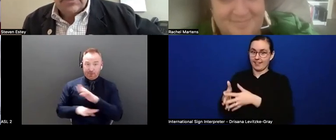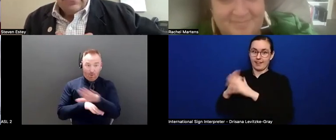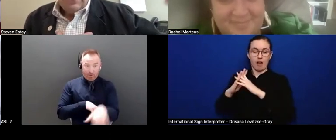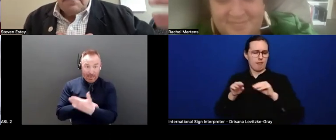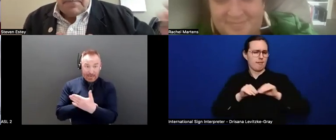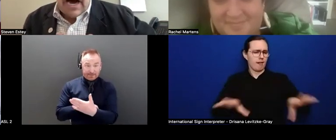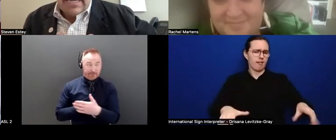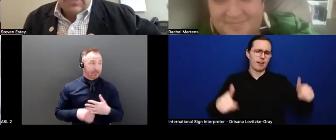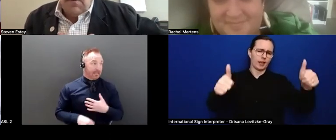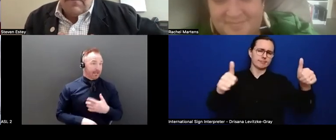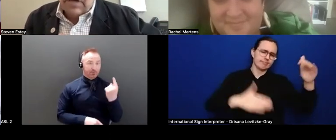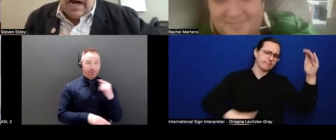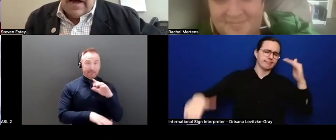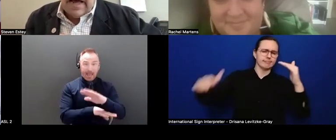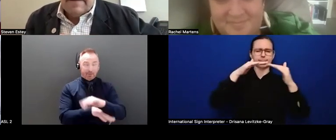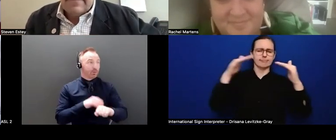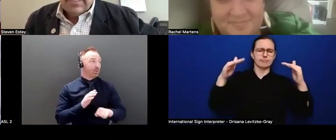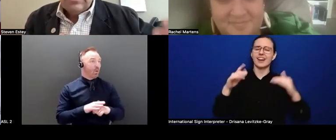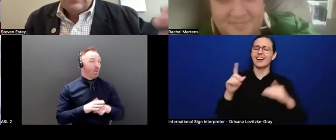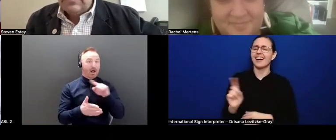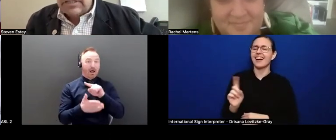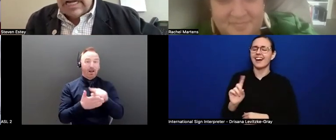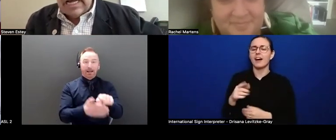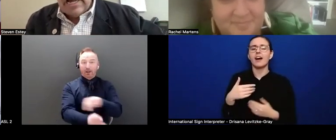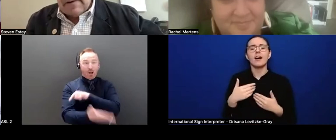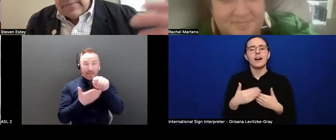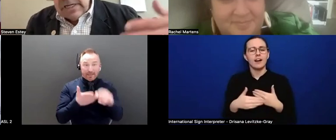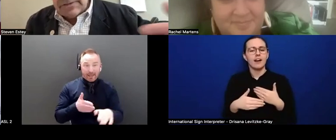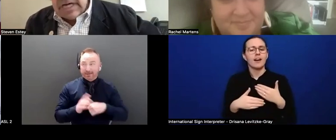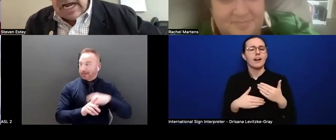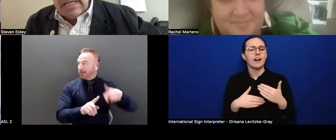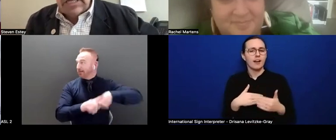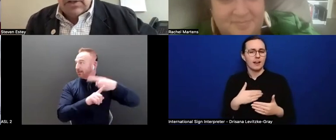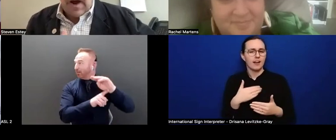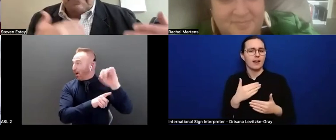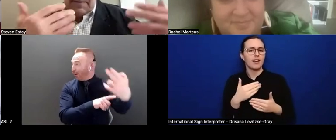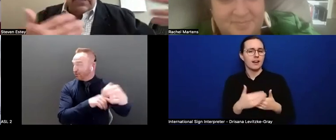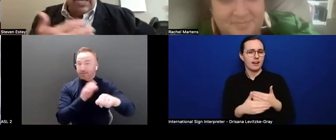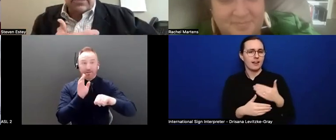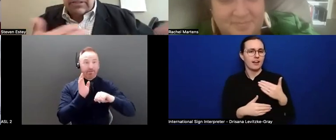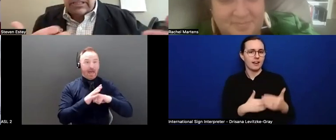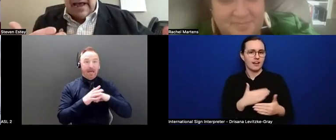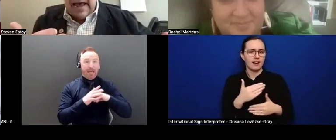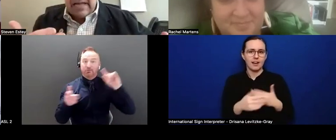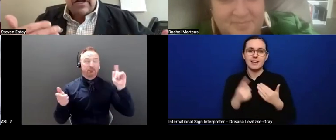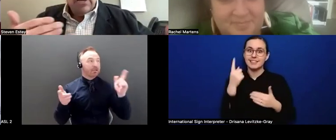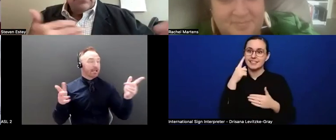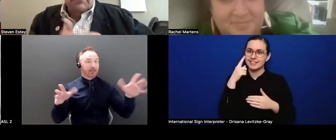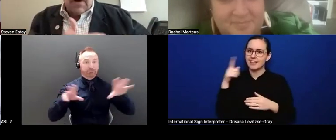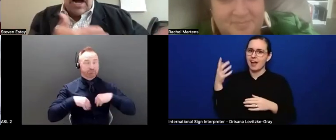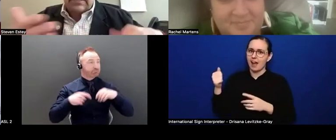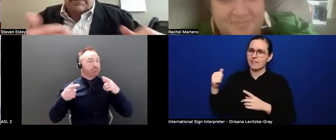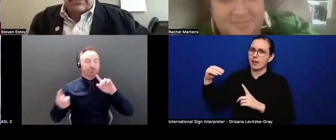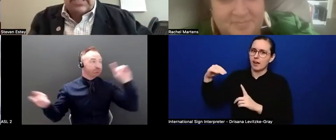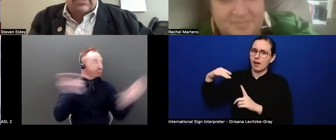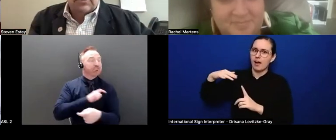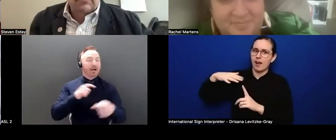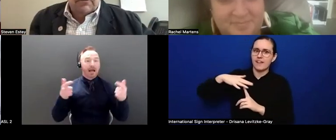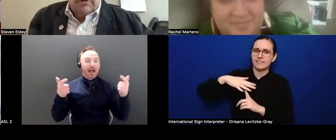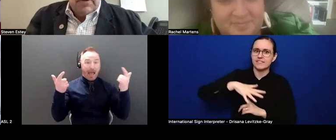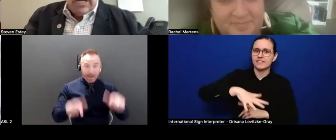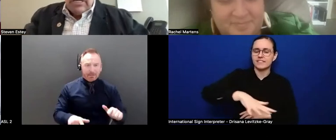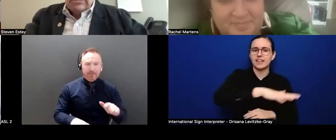March, but over time, you see a real change in the way people understand the rights of a